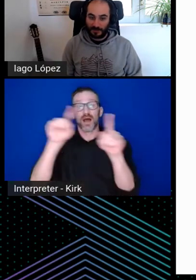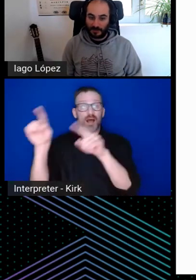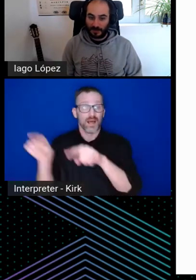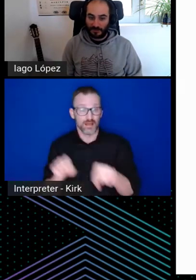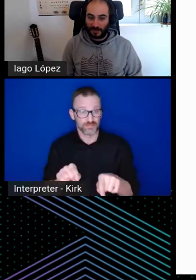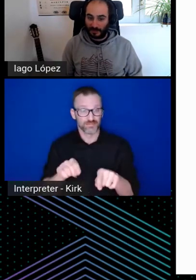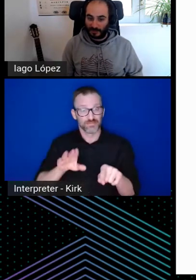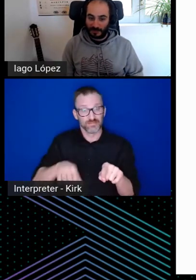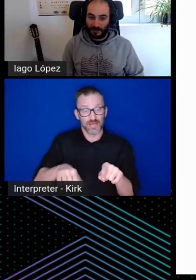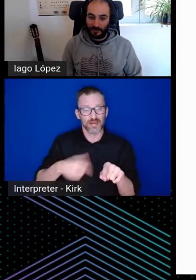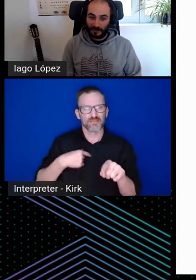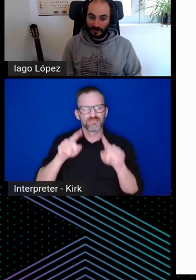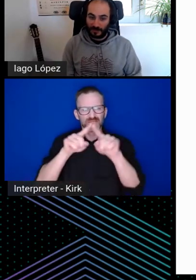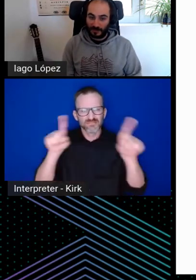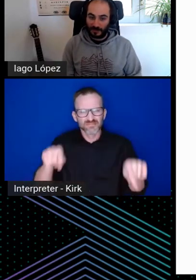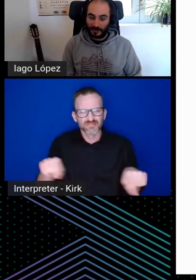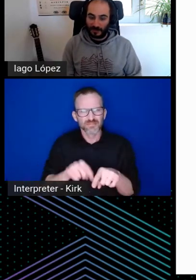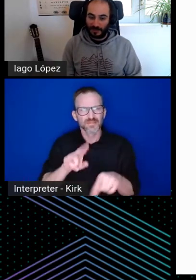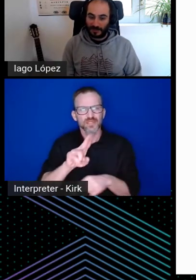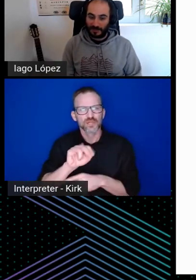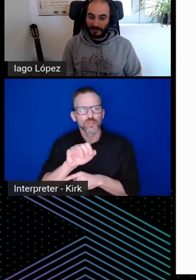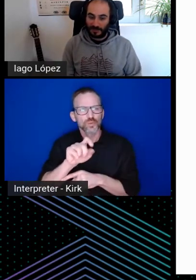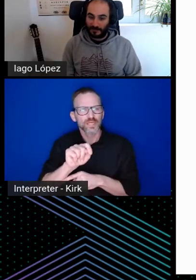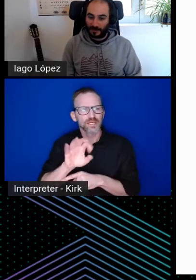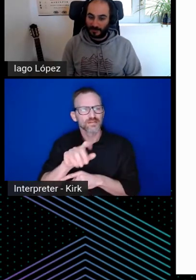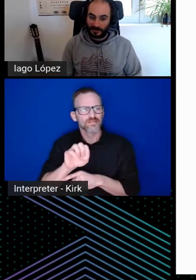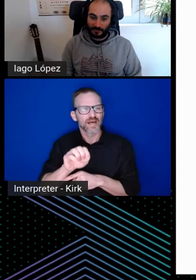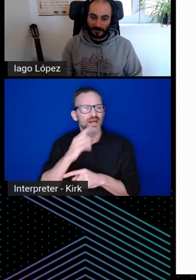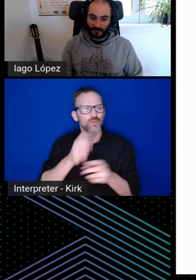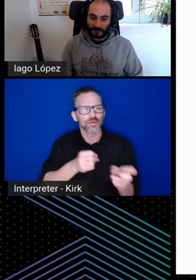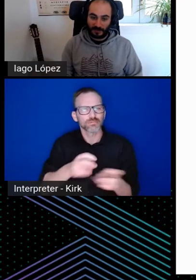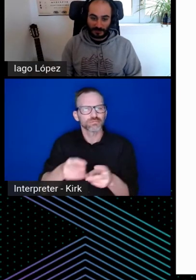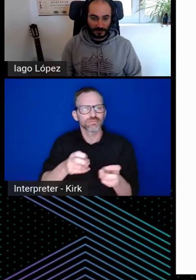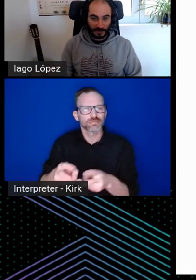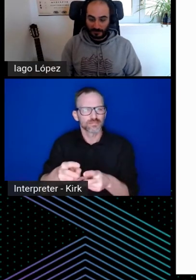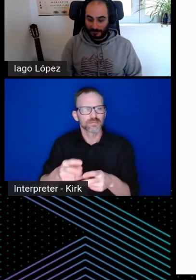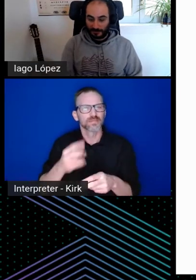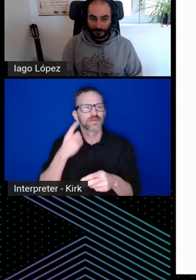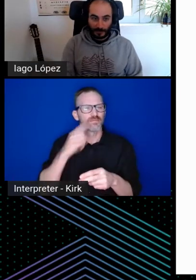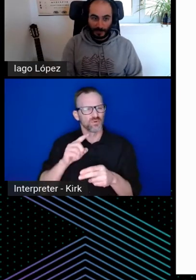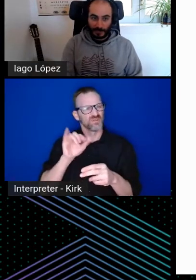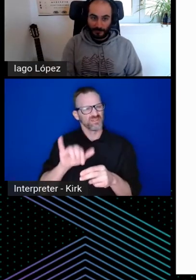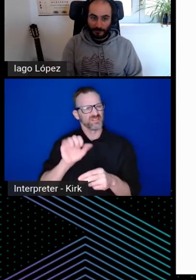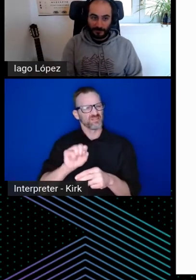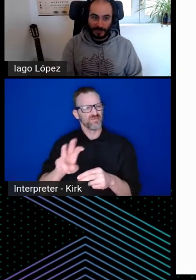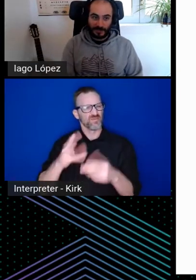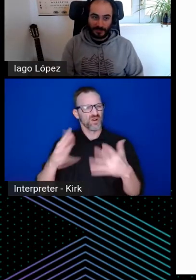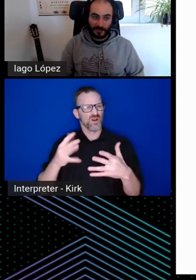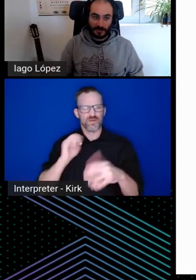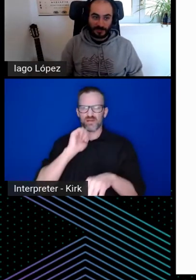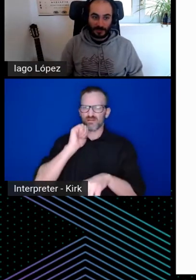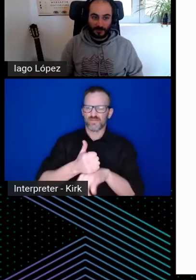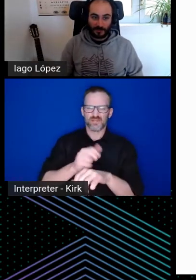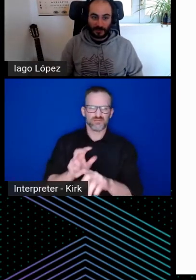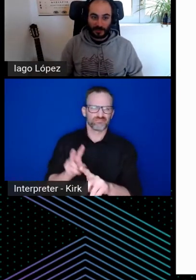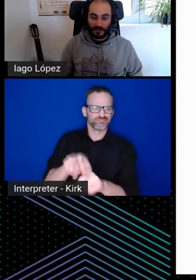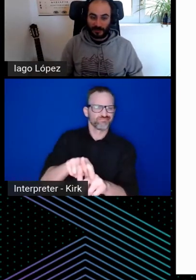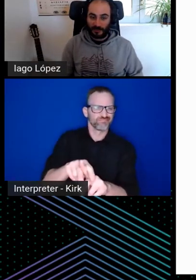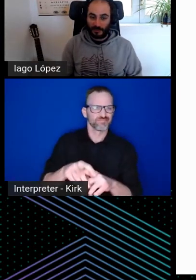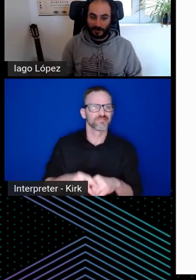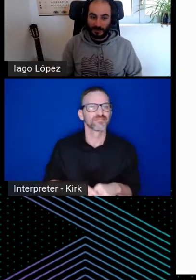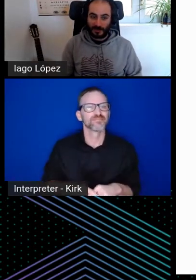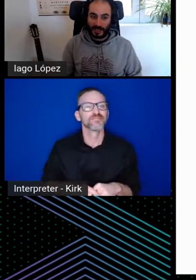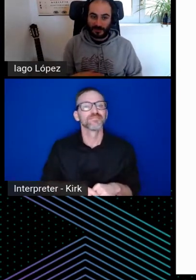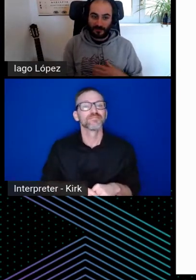a systemd unit file with the etcd software configured. And yeah, this is another example where you